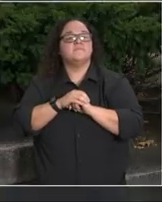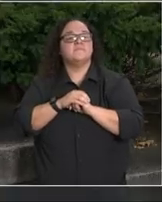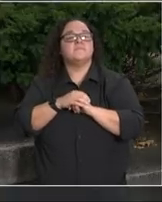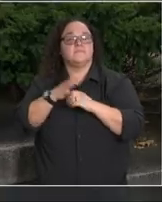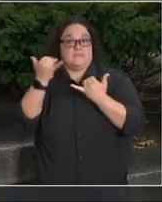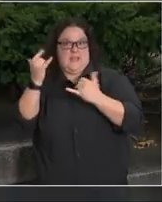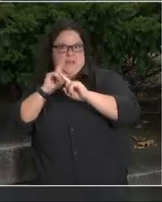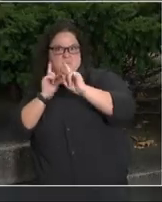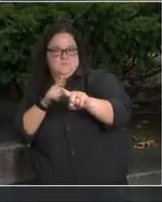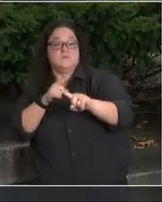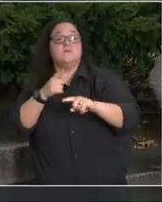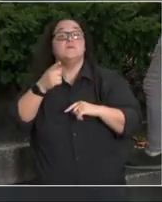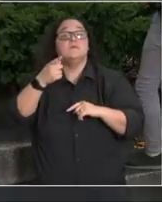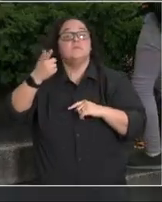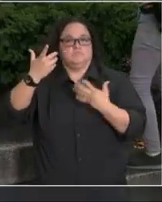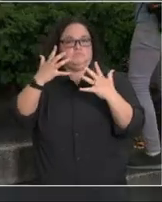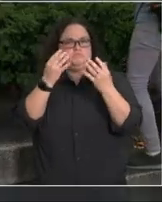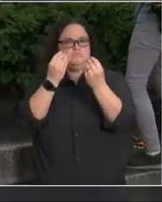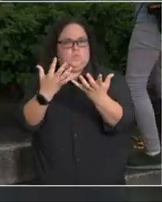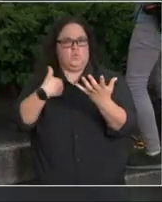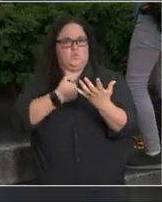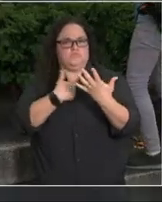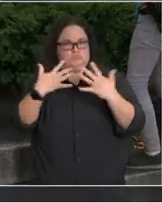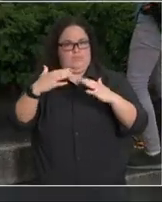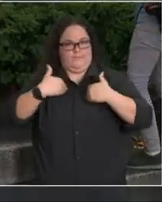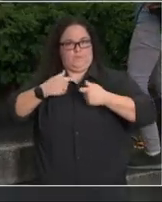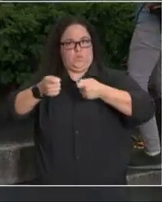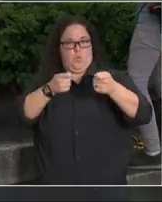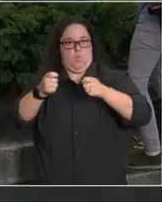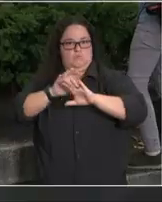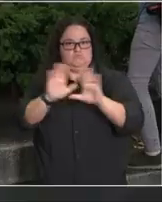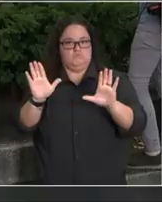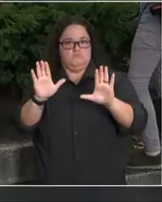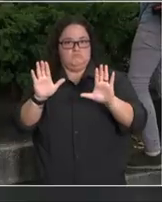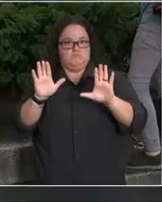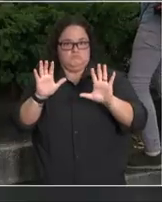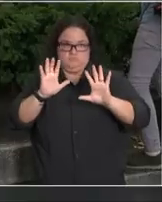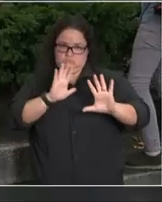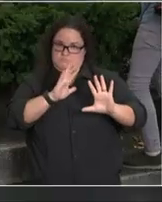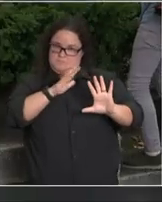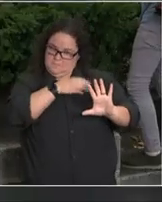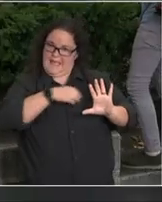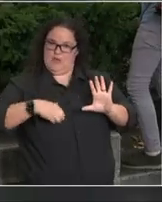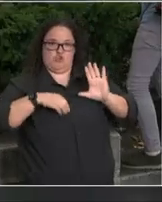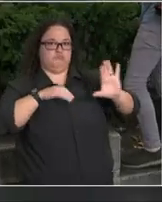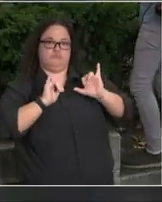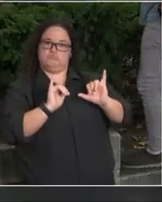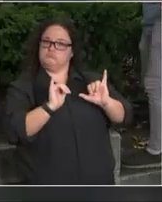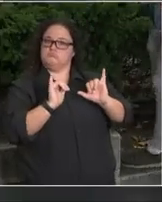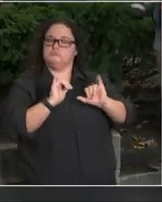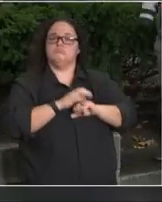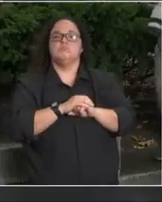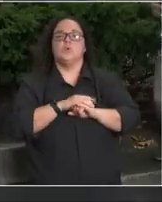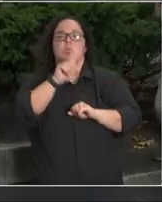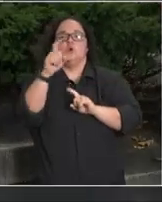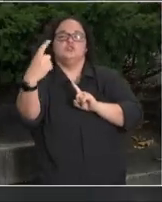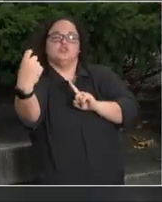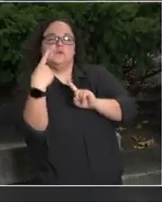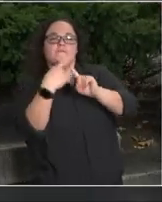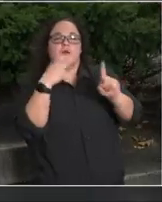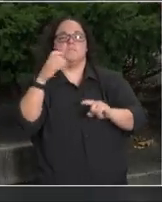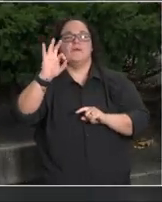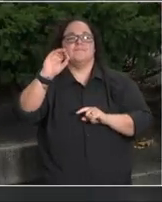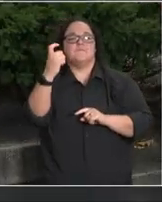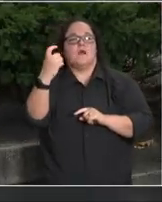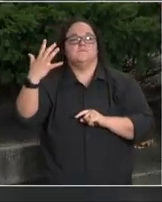it is under the chief of police appointed by the mayor. Hey, Brian, Bob Barnard over here from Fox 5. Are you concerned at all that when President Trump gets wind